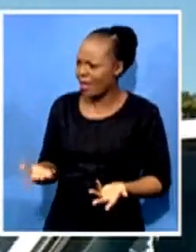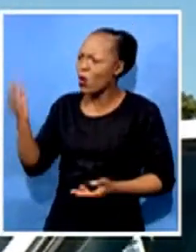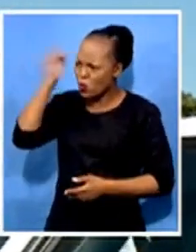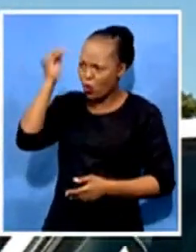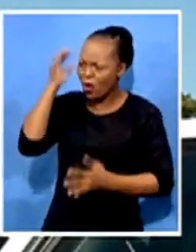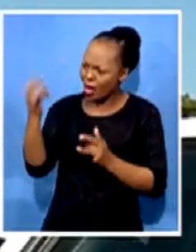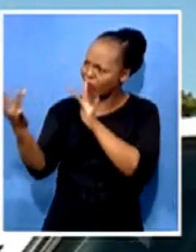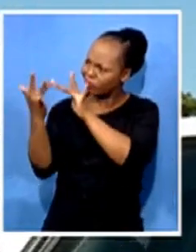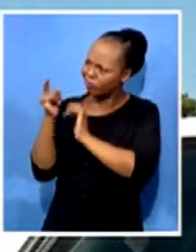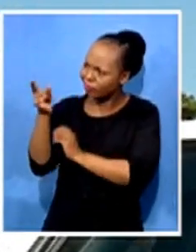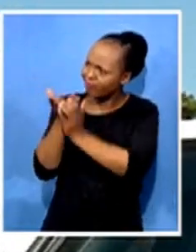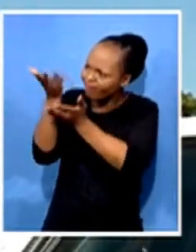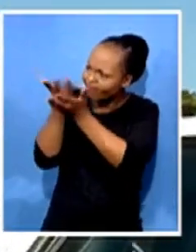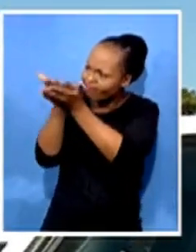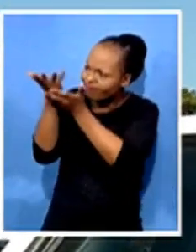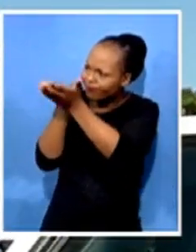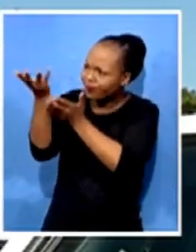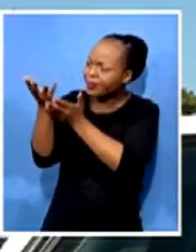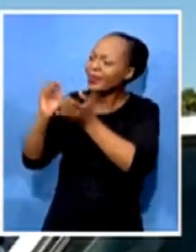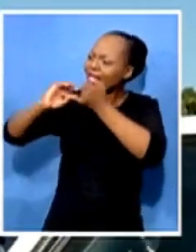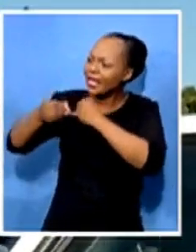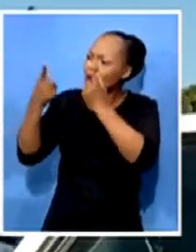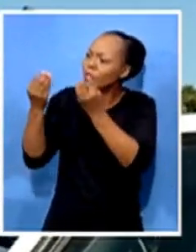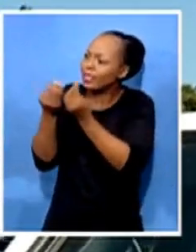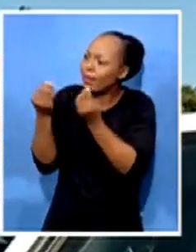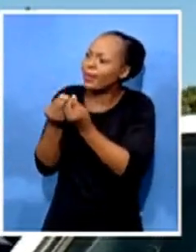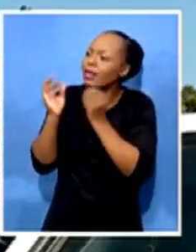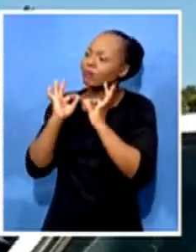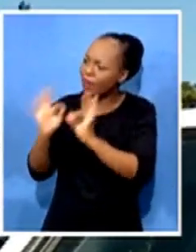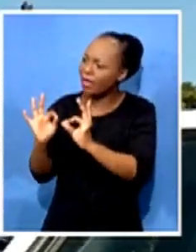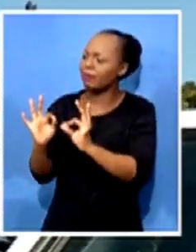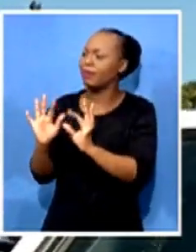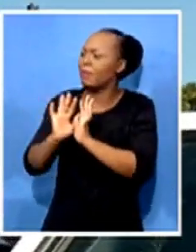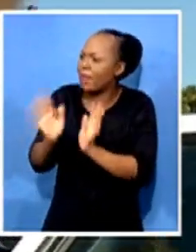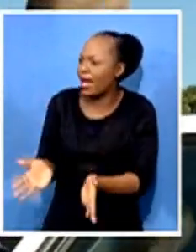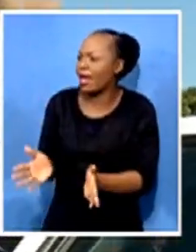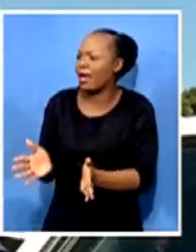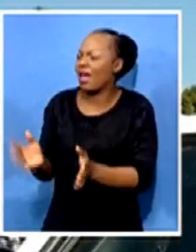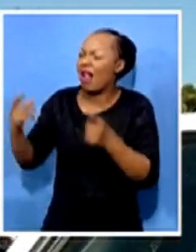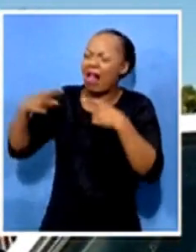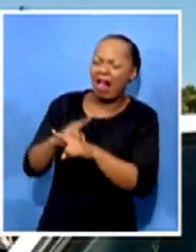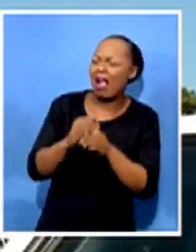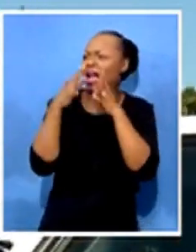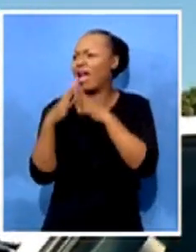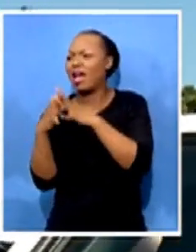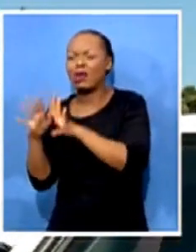to do this thing in an orderly manner. There is no crisis. Your people are here. We move into the truck. That's where we address. But not at the